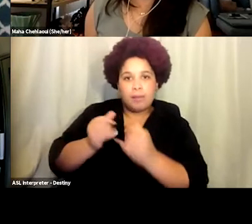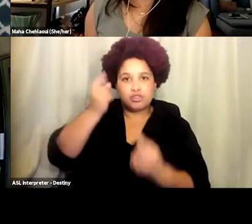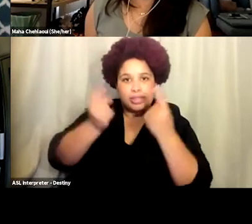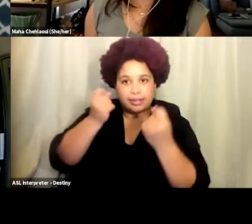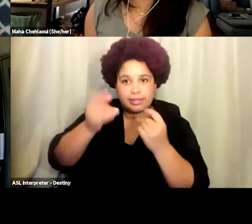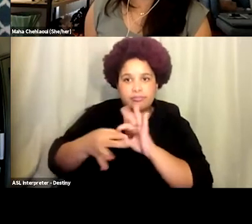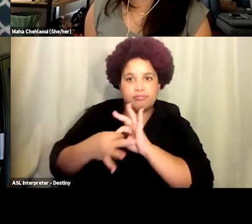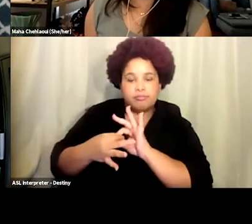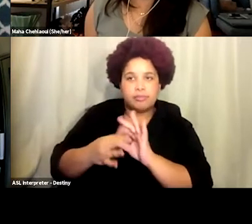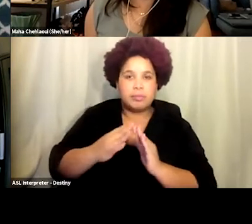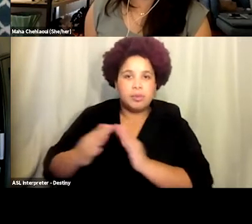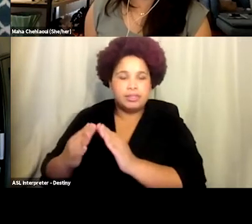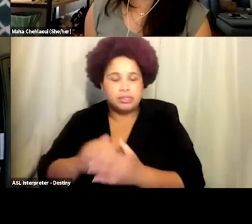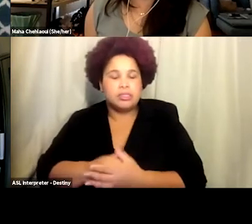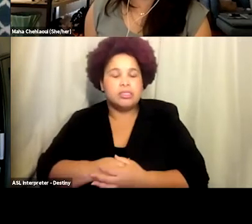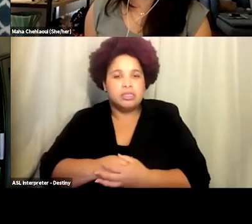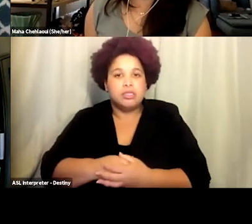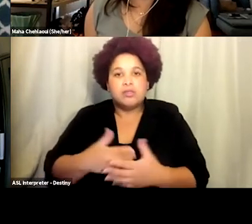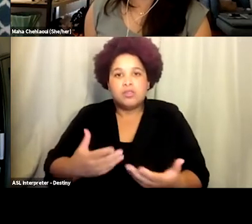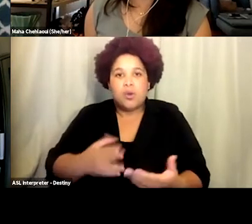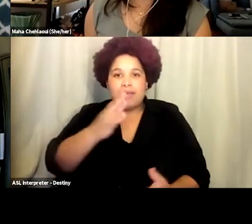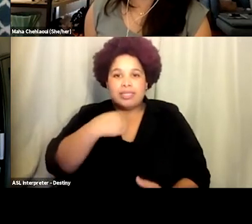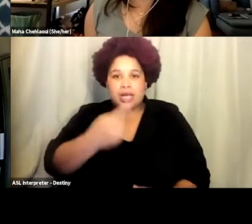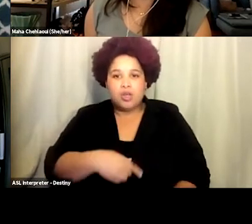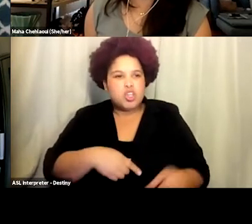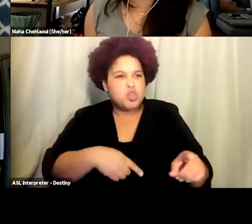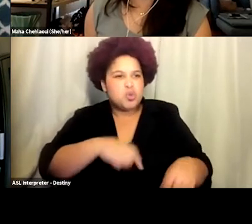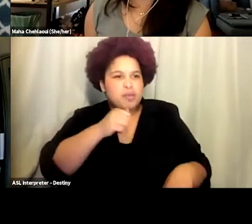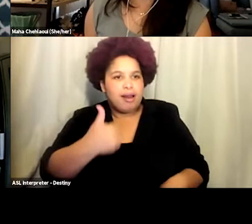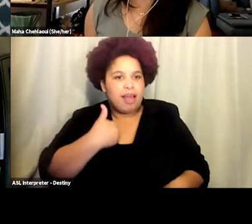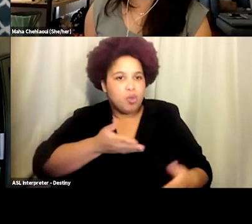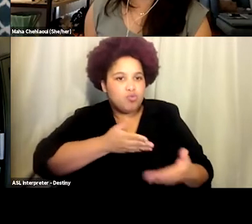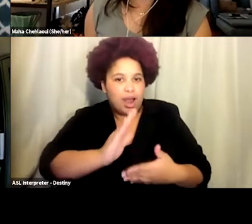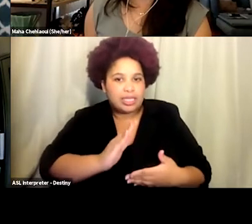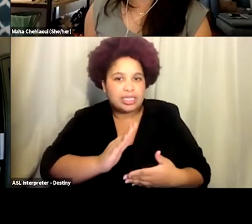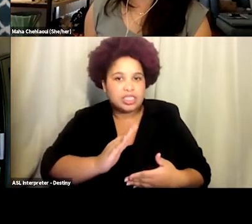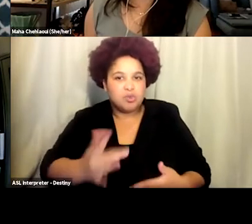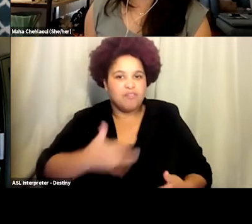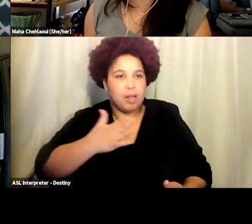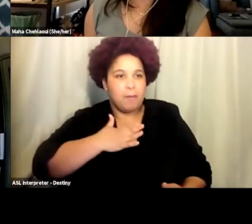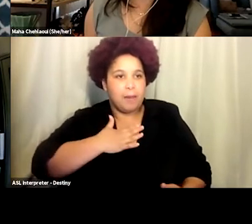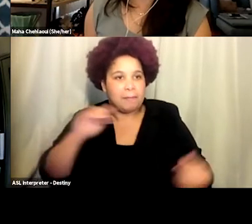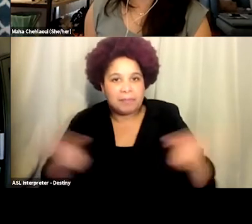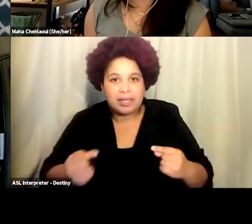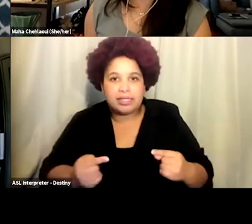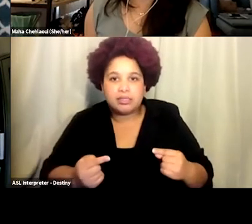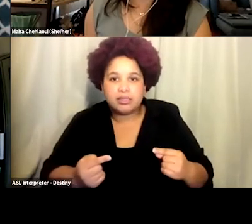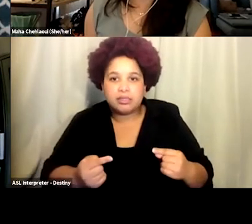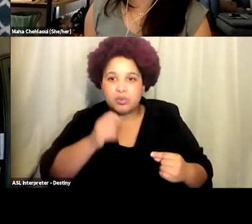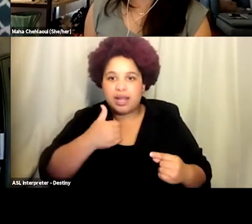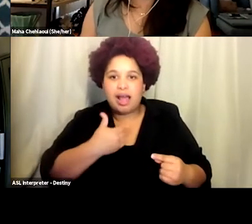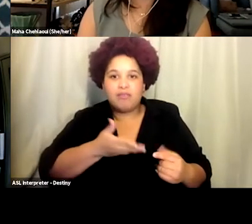So we should never tell someone, you don't have the right to feel my pain. You don't have the